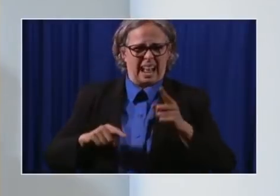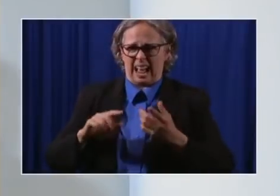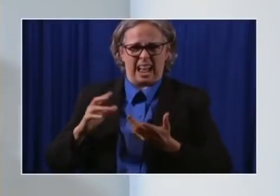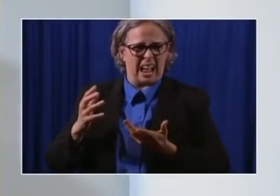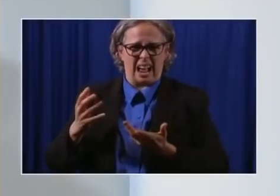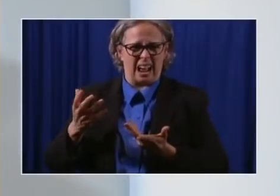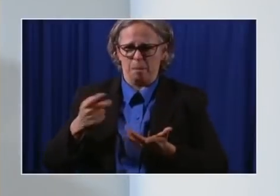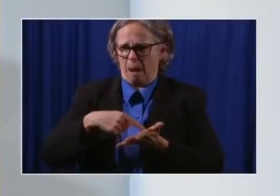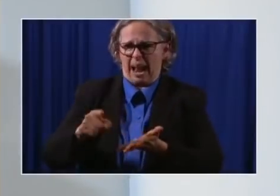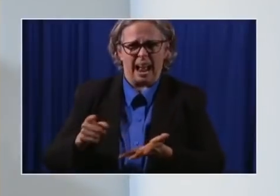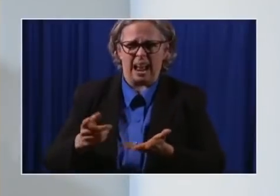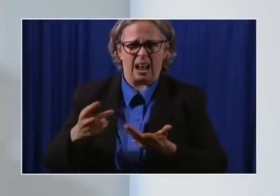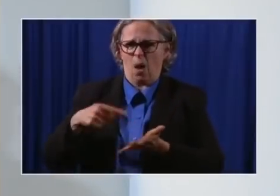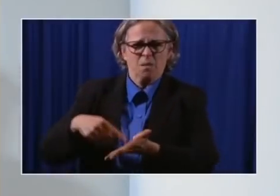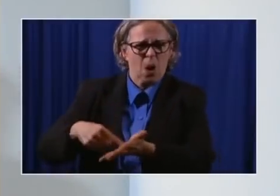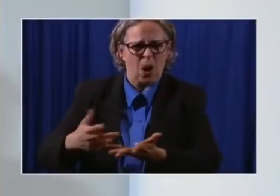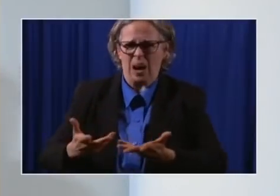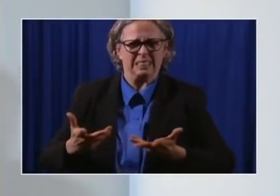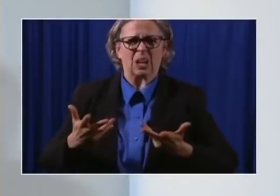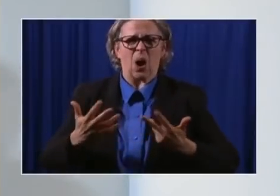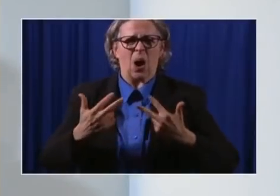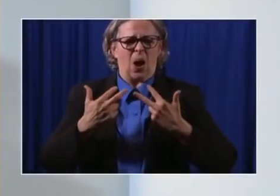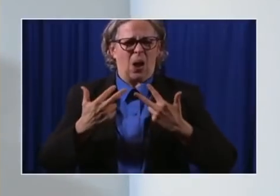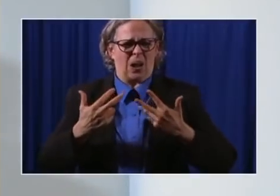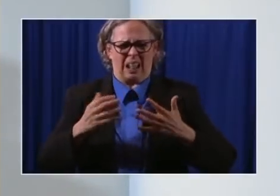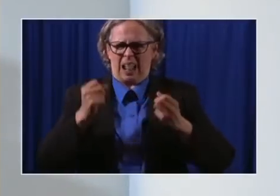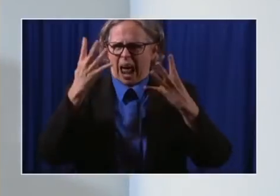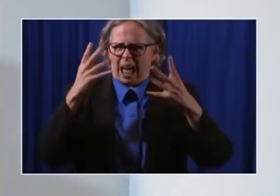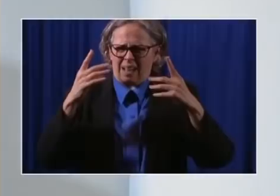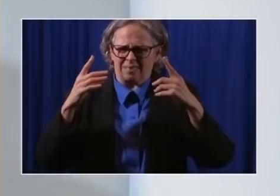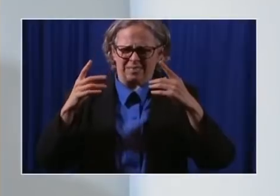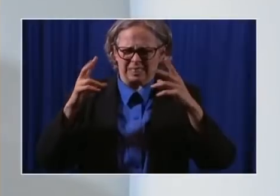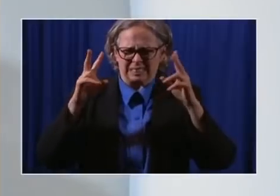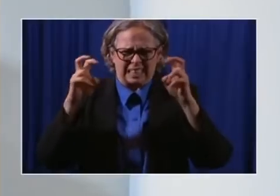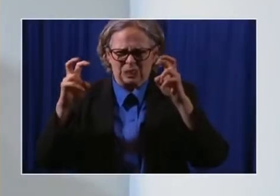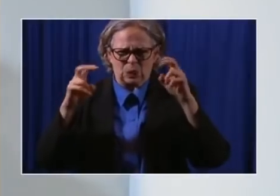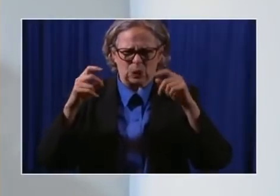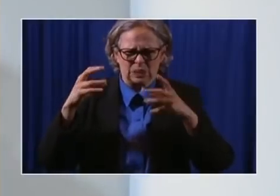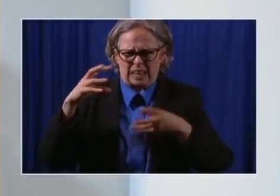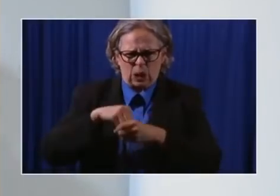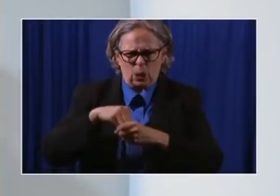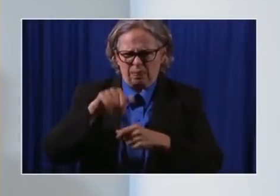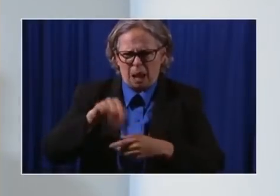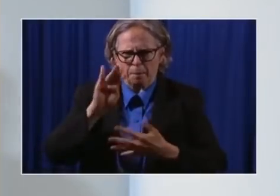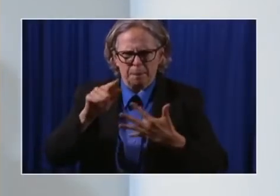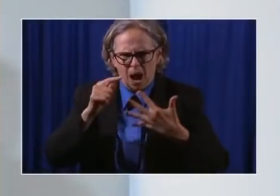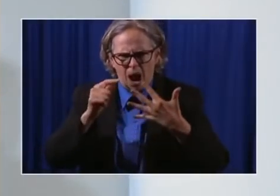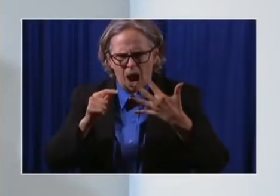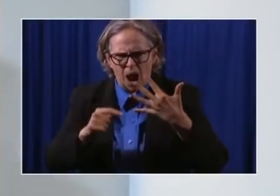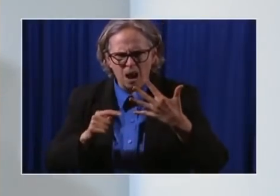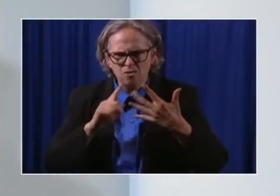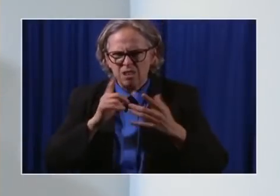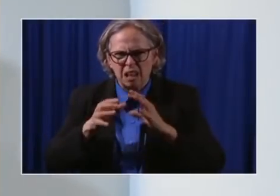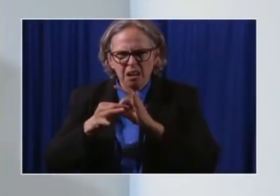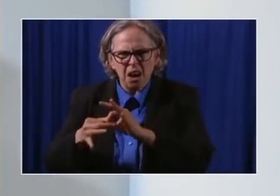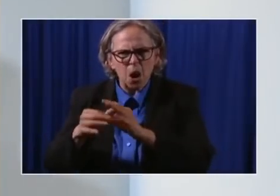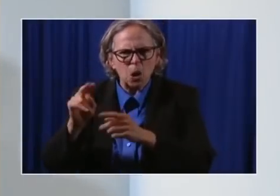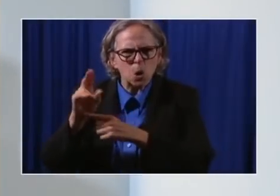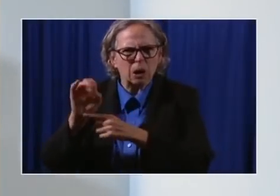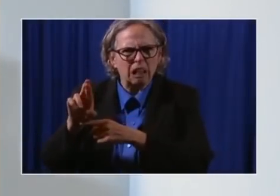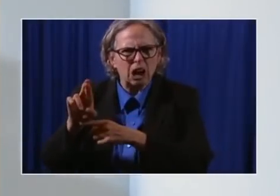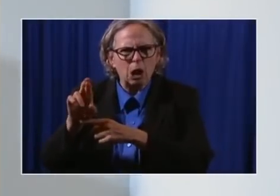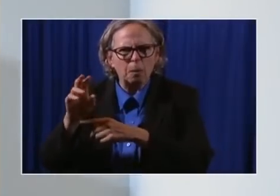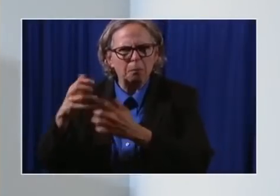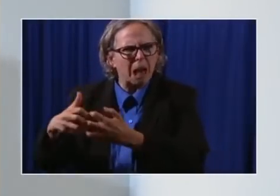there's a lot of things that were in here that are unrelated to nuclear power plants that are important pieces of public policy to